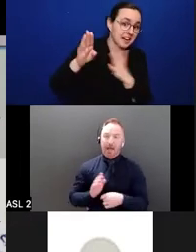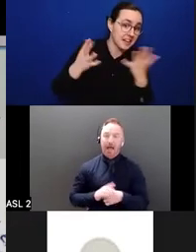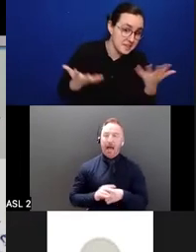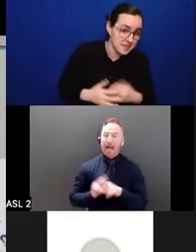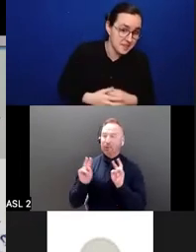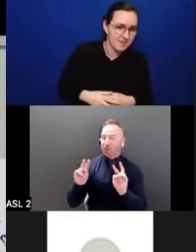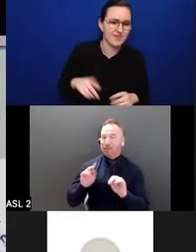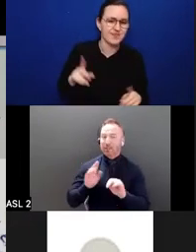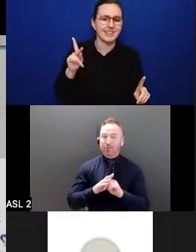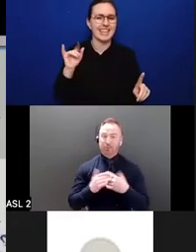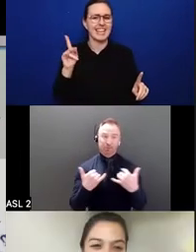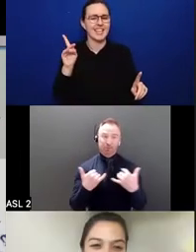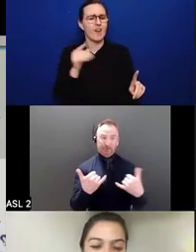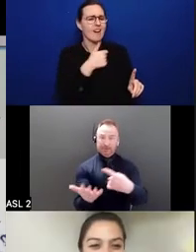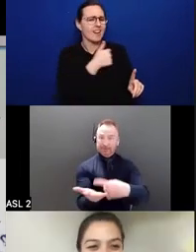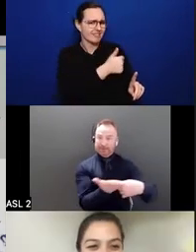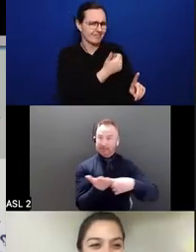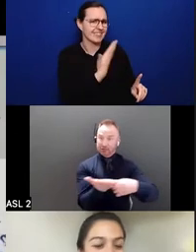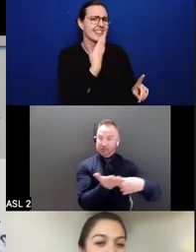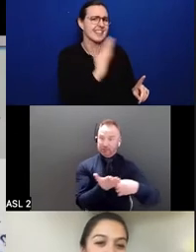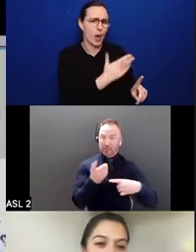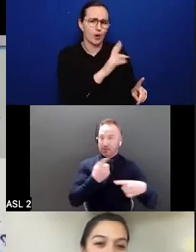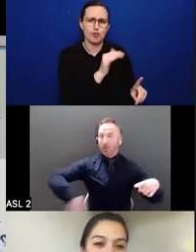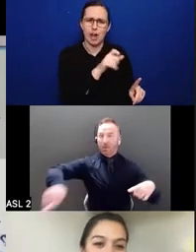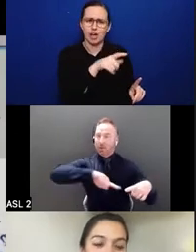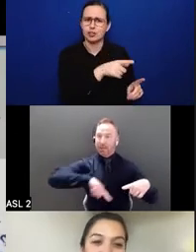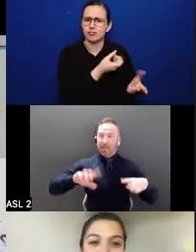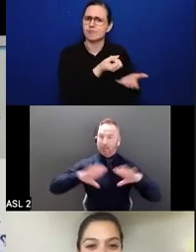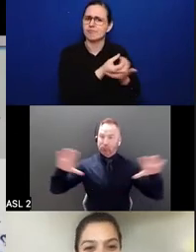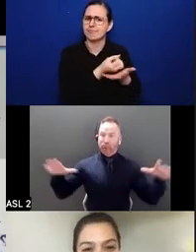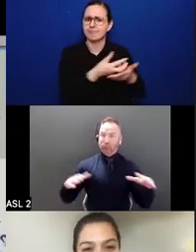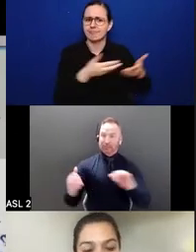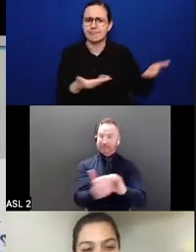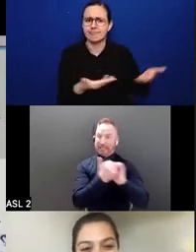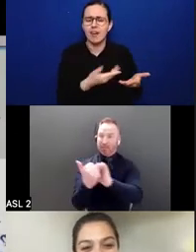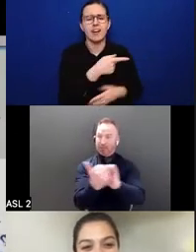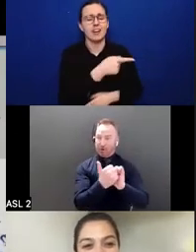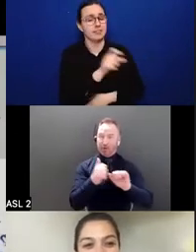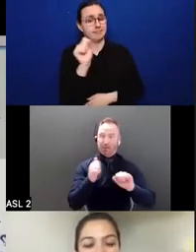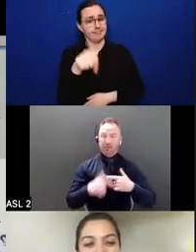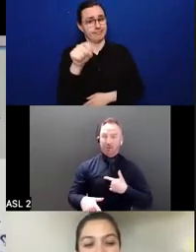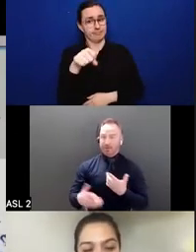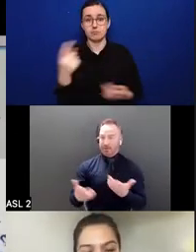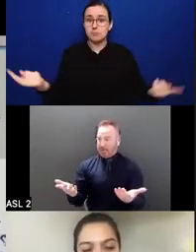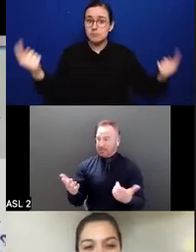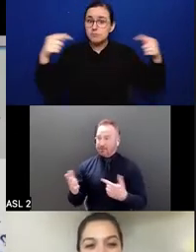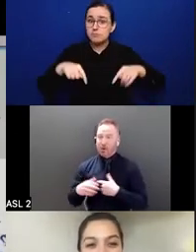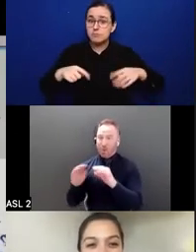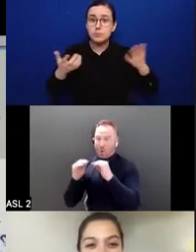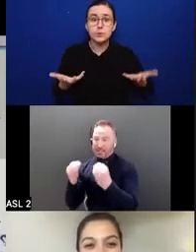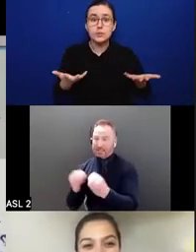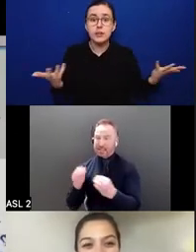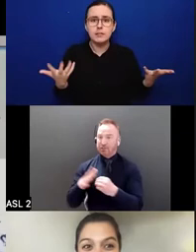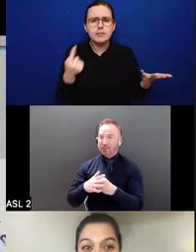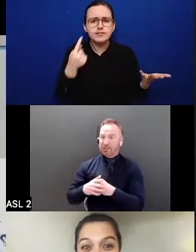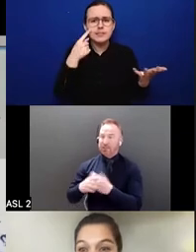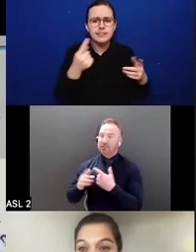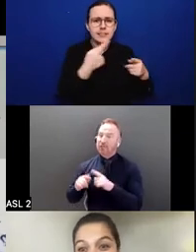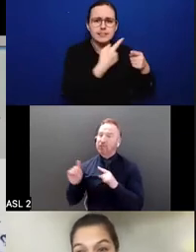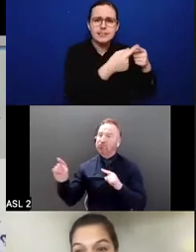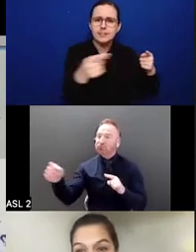about what we can accomplish together, bringing together civil society organizations, organizations of persons